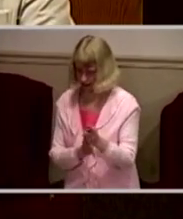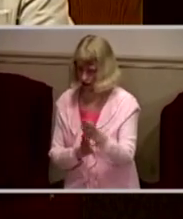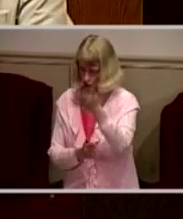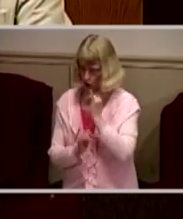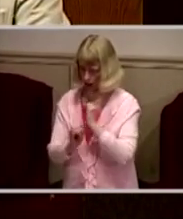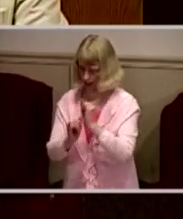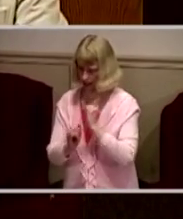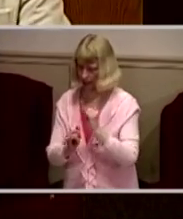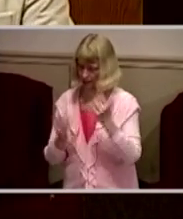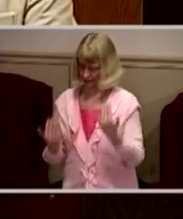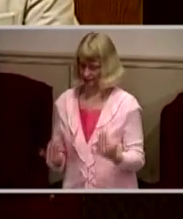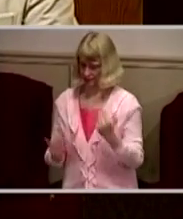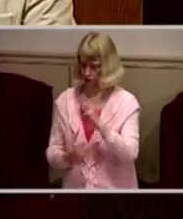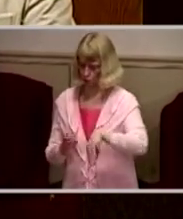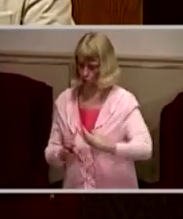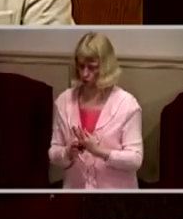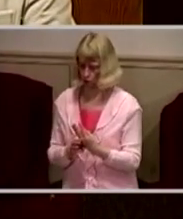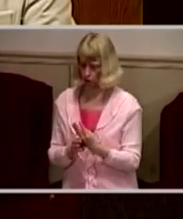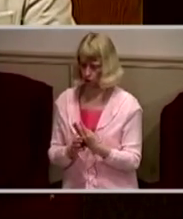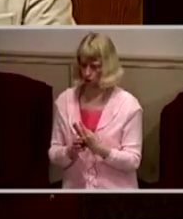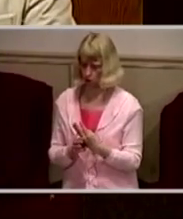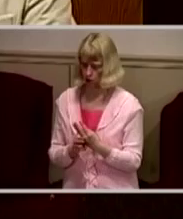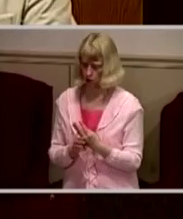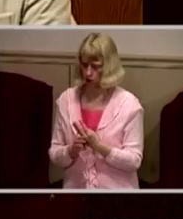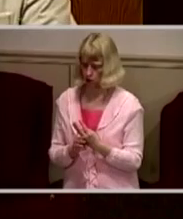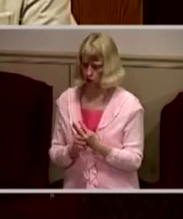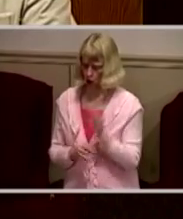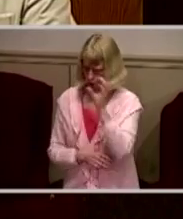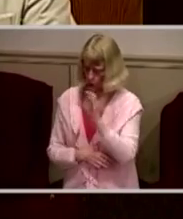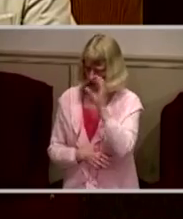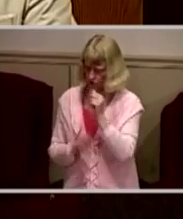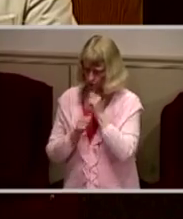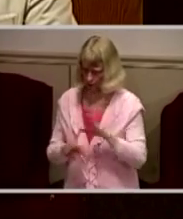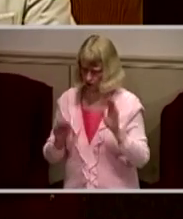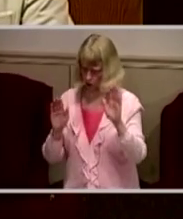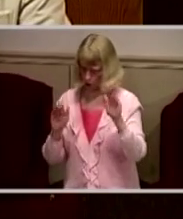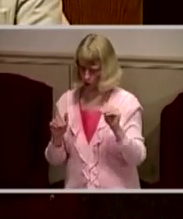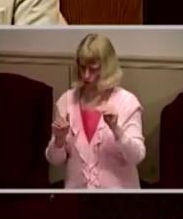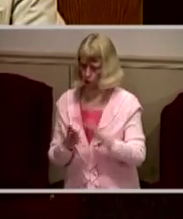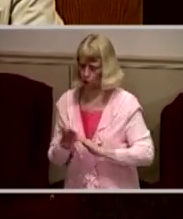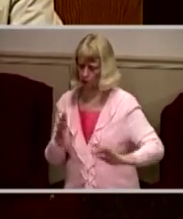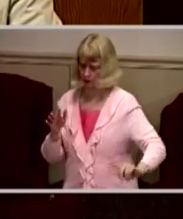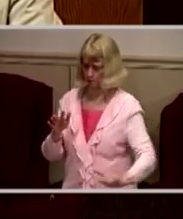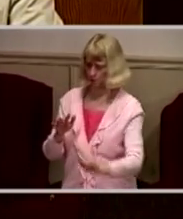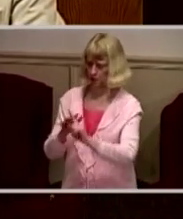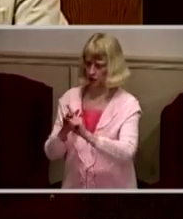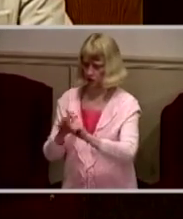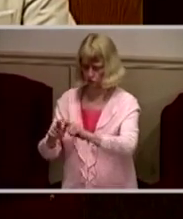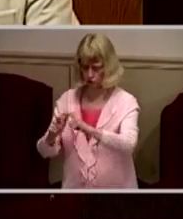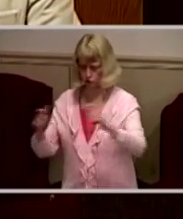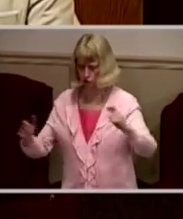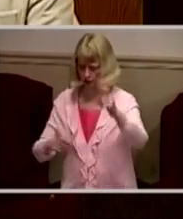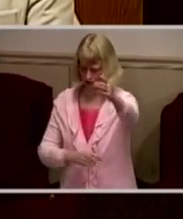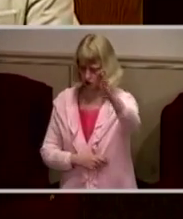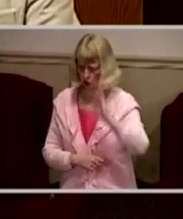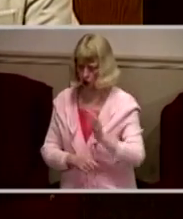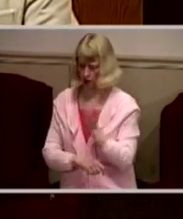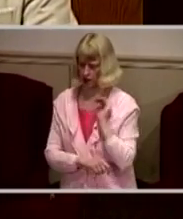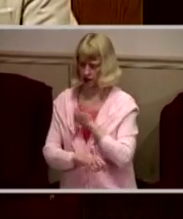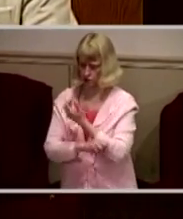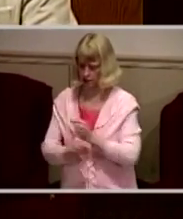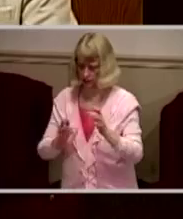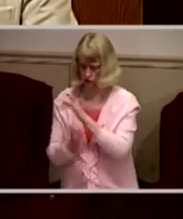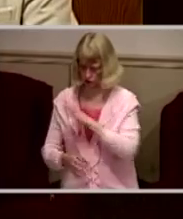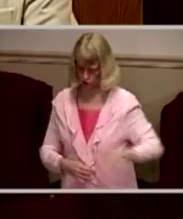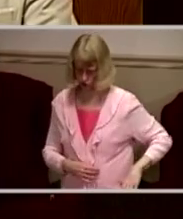righteously, and godly in this present world, looking for that blessed hope and the glorious appearing of the great God and